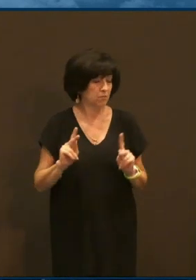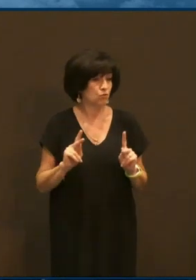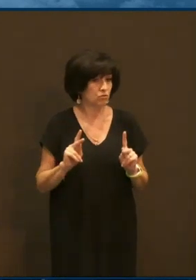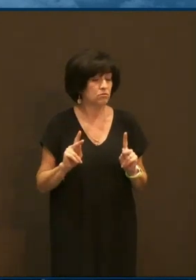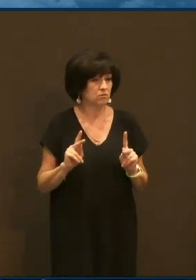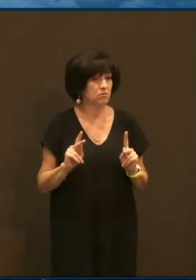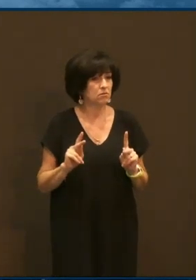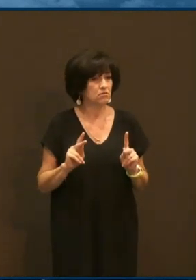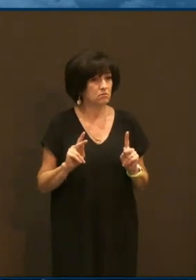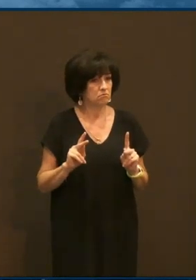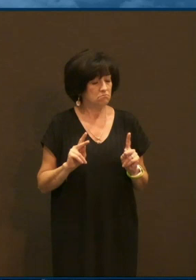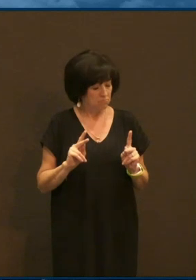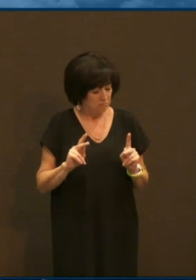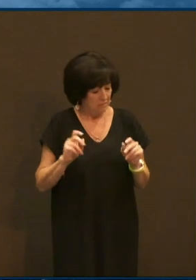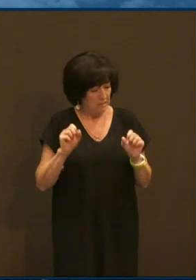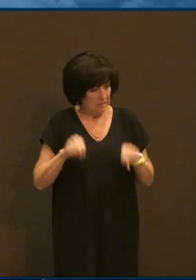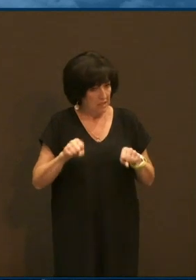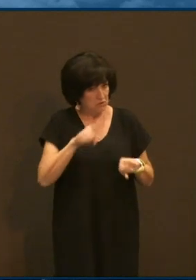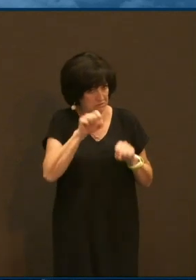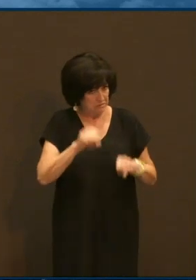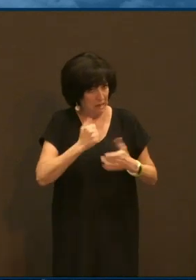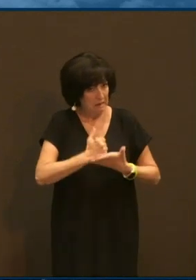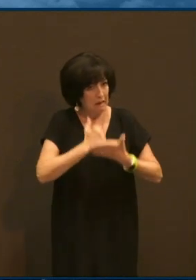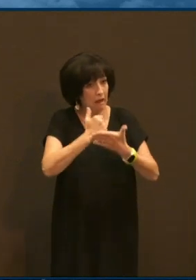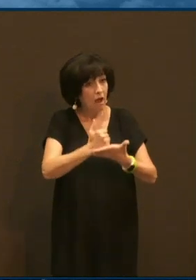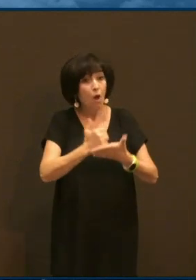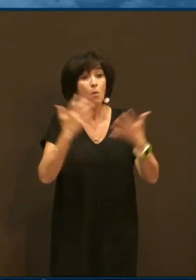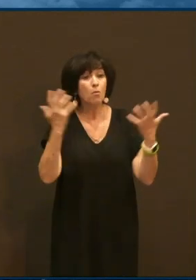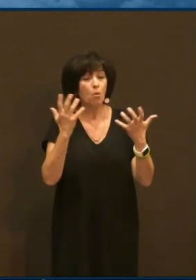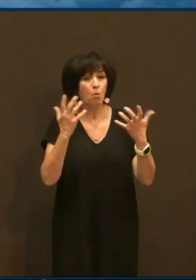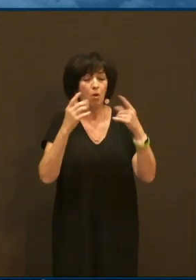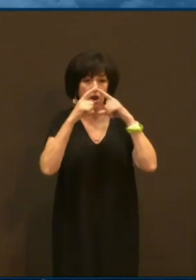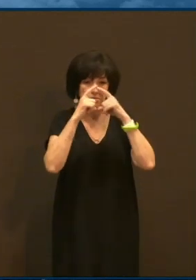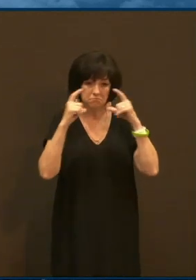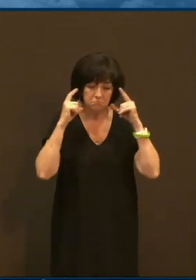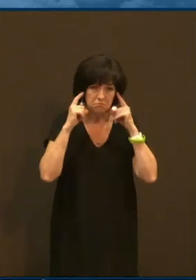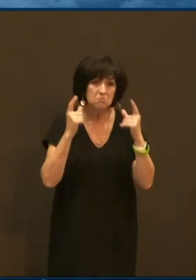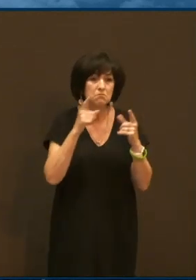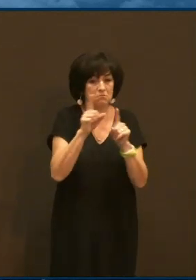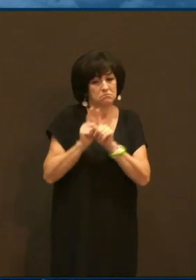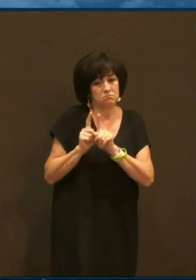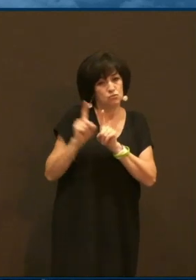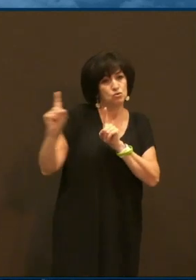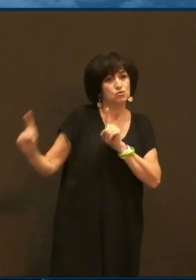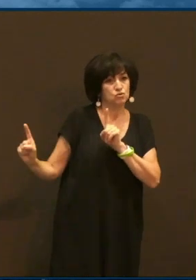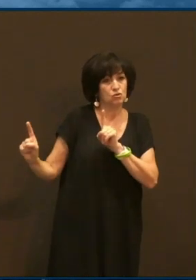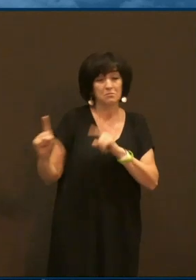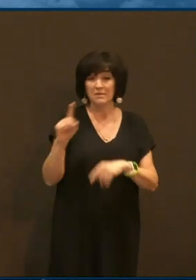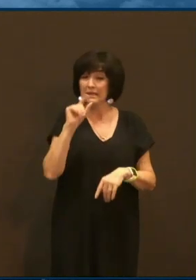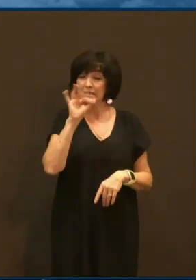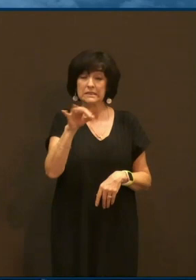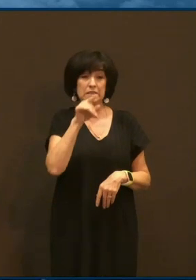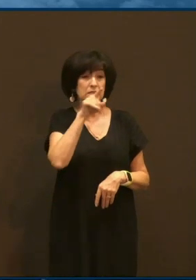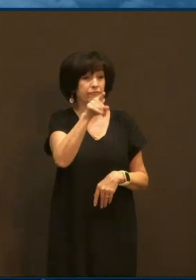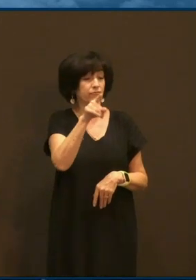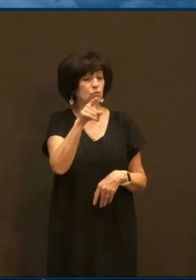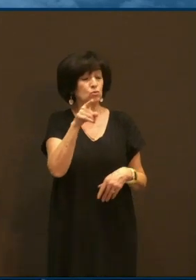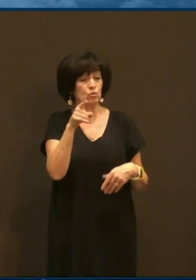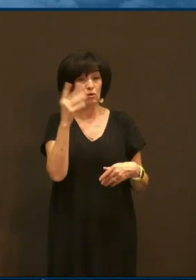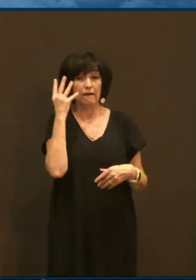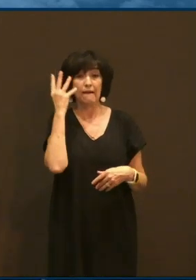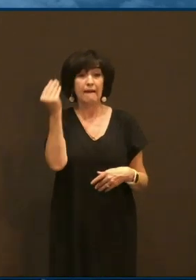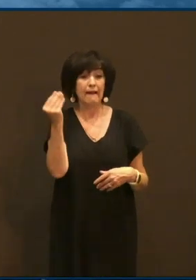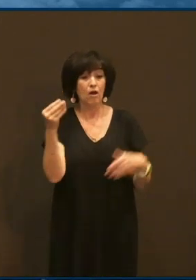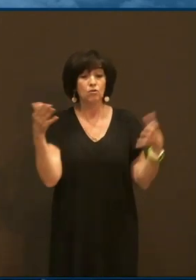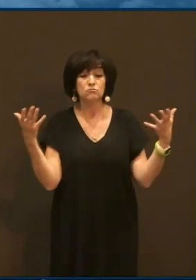course, by wearing a face covering and social distancing. But again, if you are mingling with strangers in large group